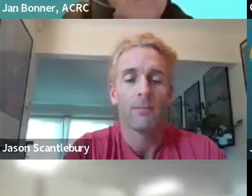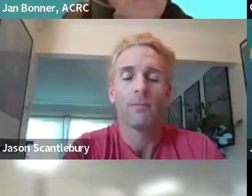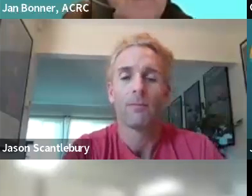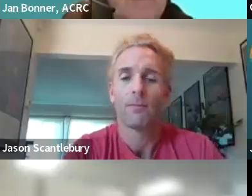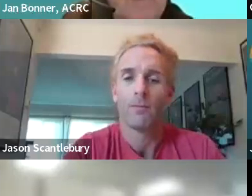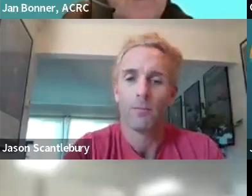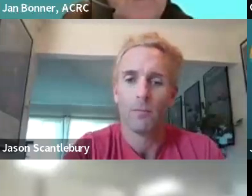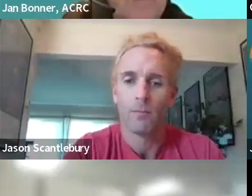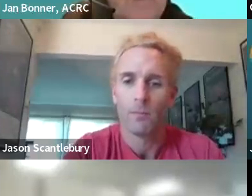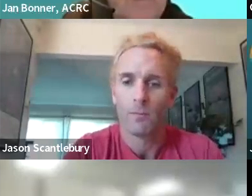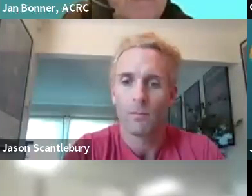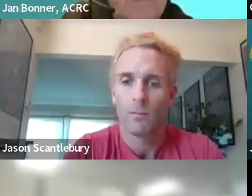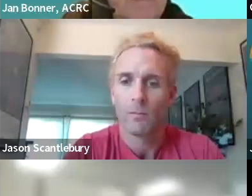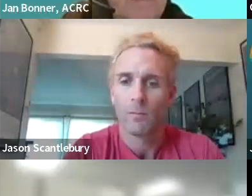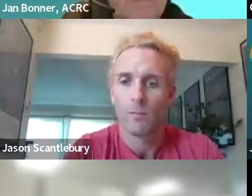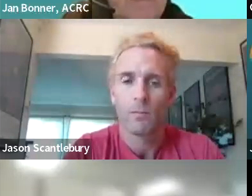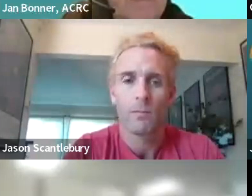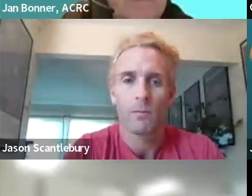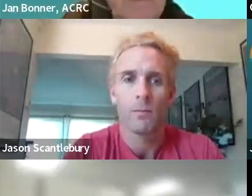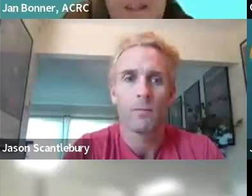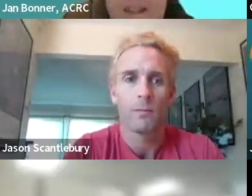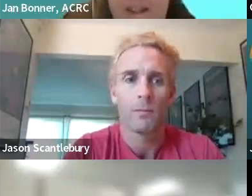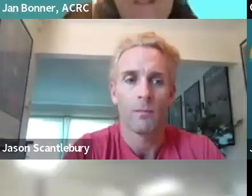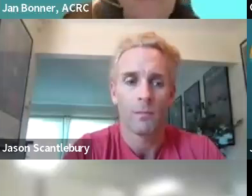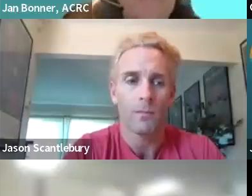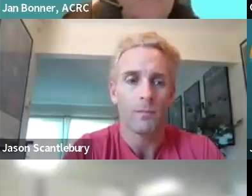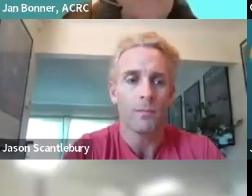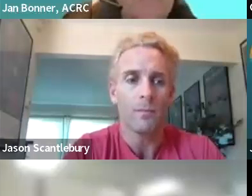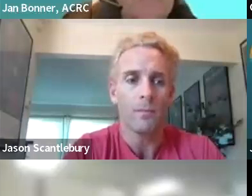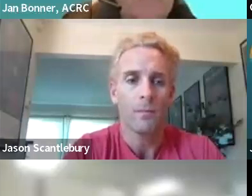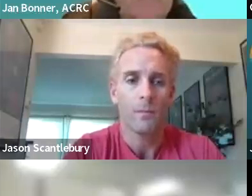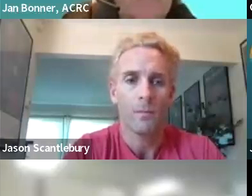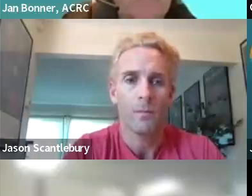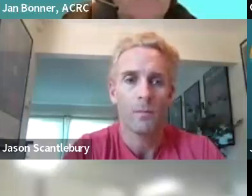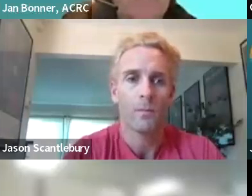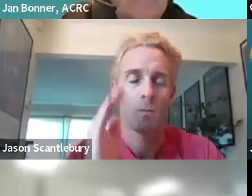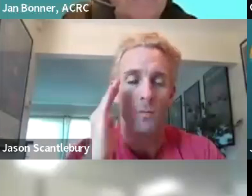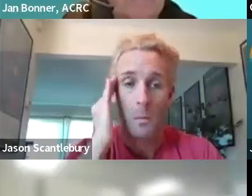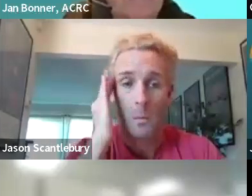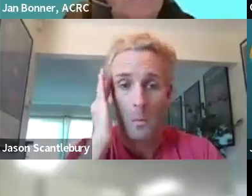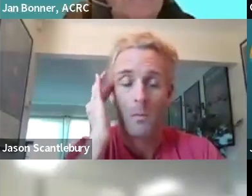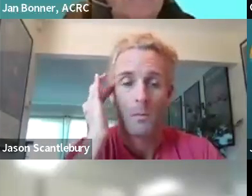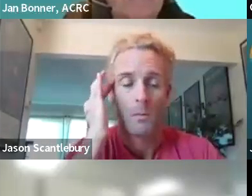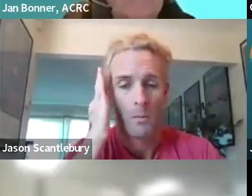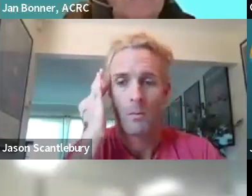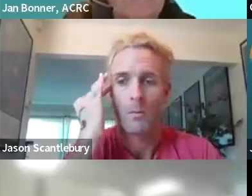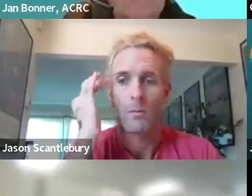Excellent. Thank you very much, Hubert. Any questions? Please, and I think his information should be in the chat there, but please reach out to